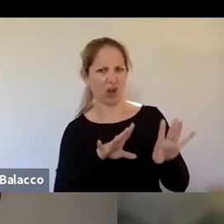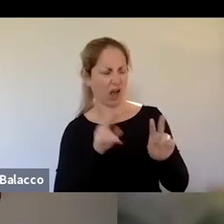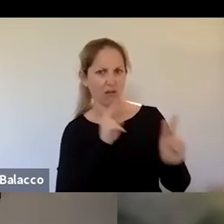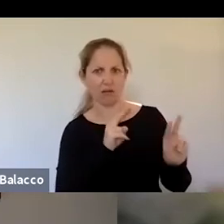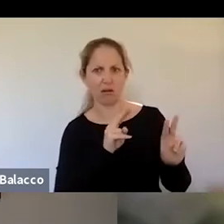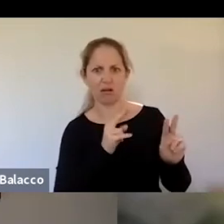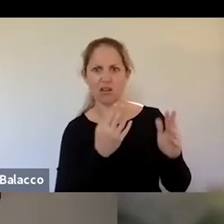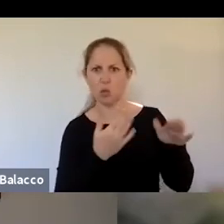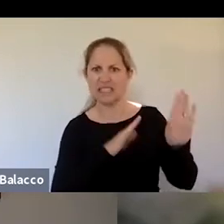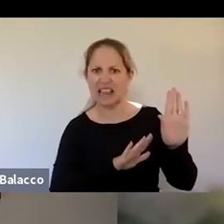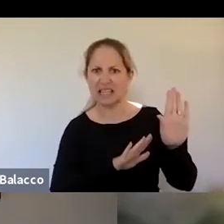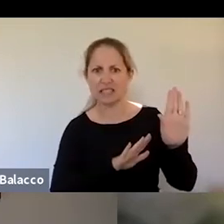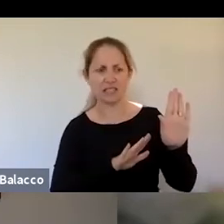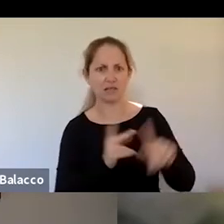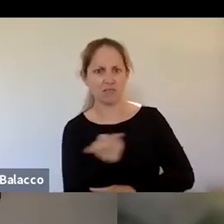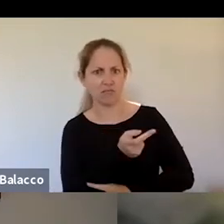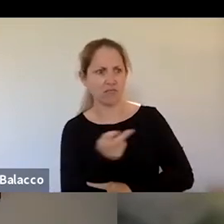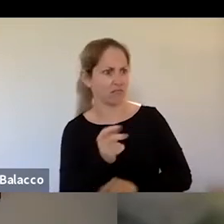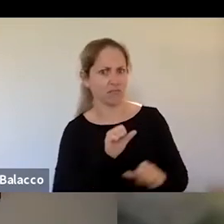gosh, you know, you've got it so good.